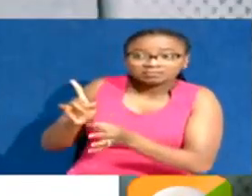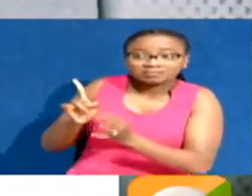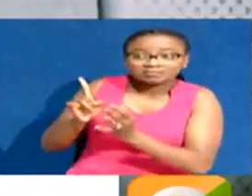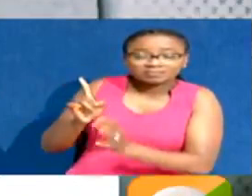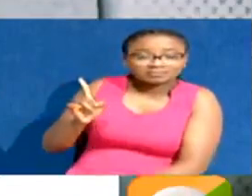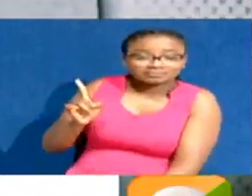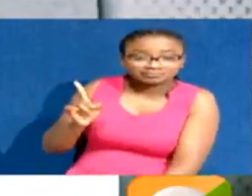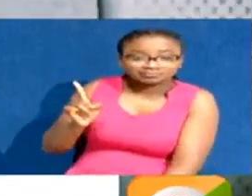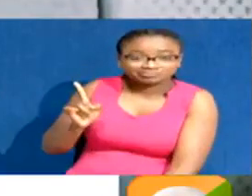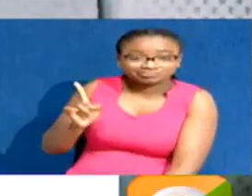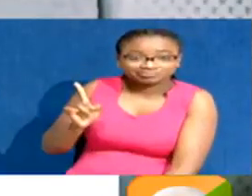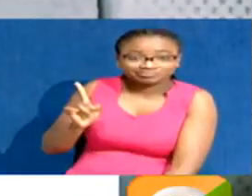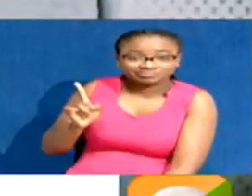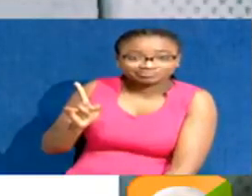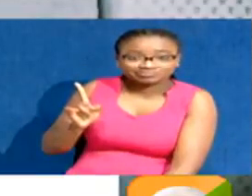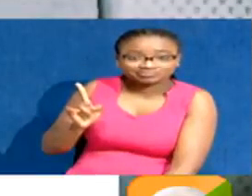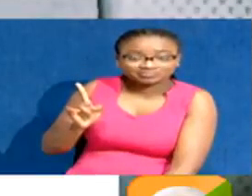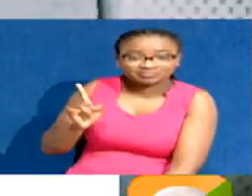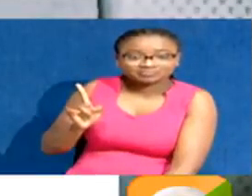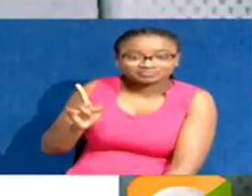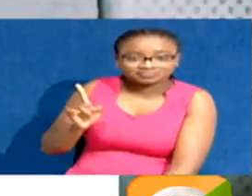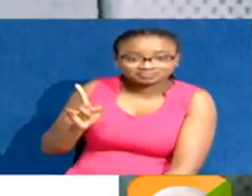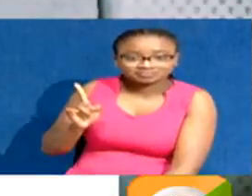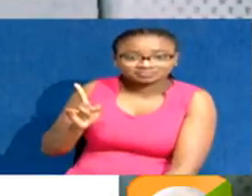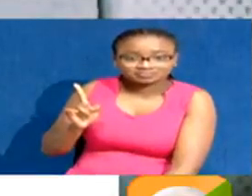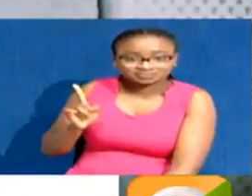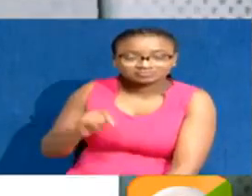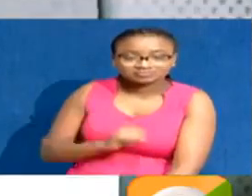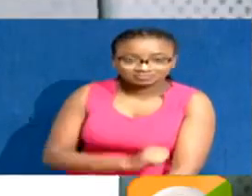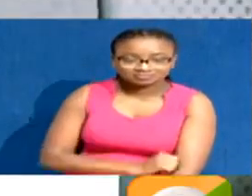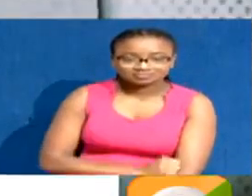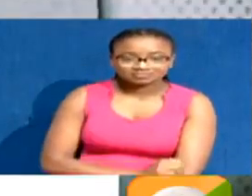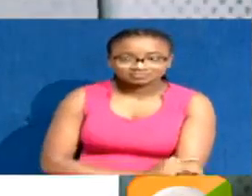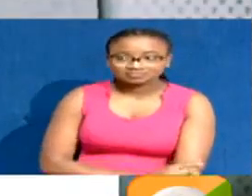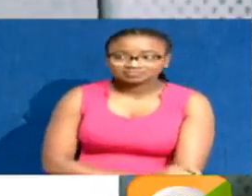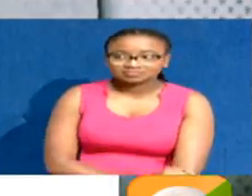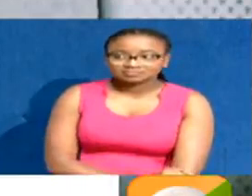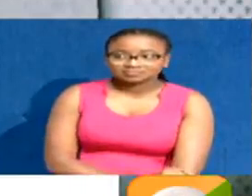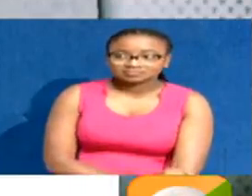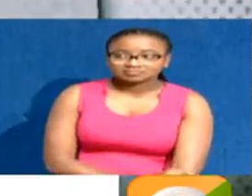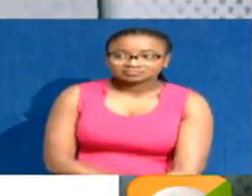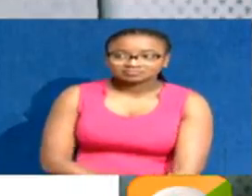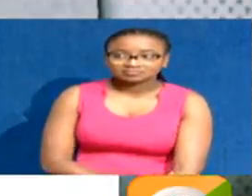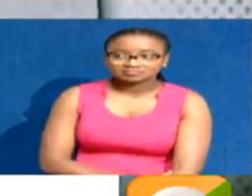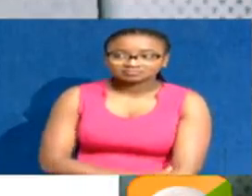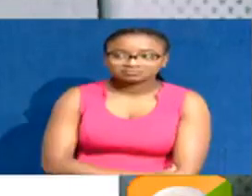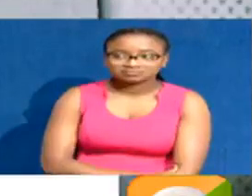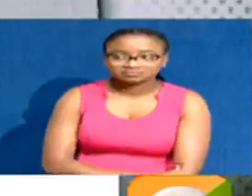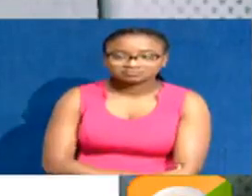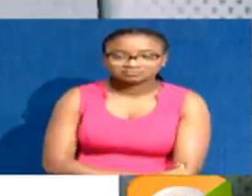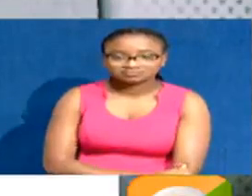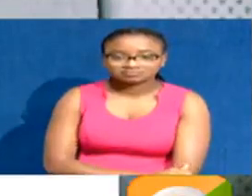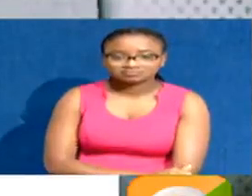client is unable to travel outside the COVID-19 hotspot zone. Accordingly, we request the case to be mentioned virtually on Monday, the 5th